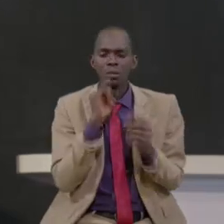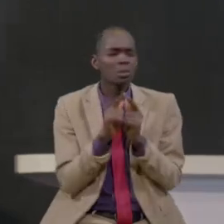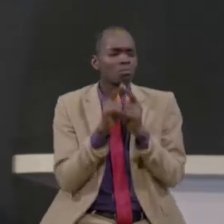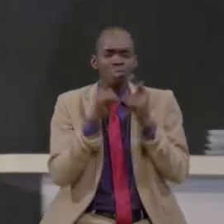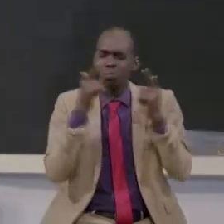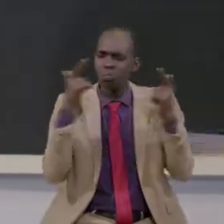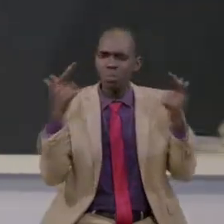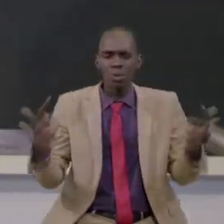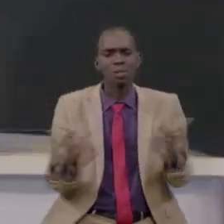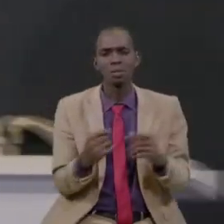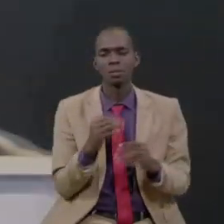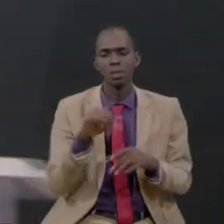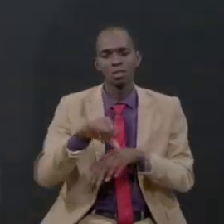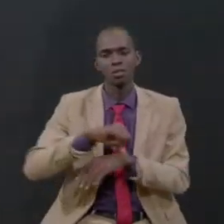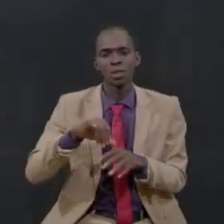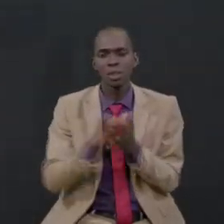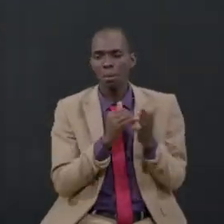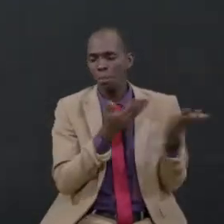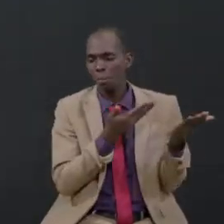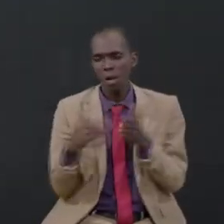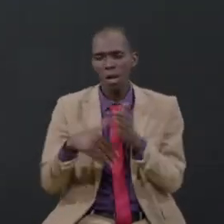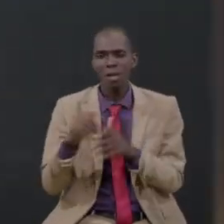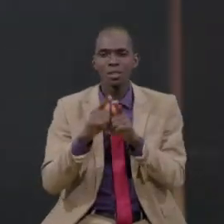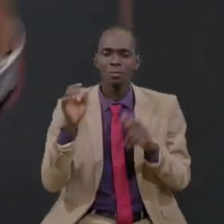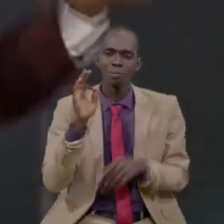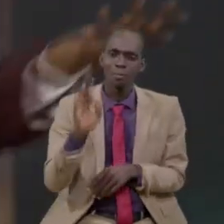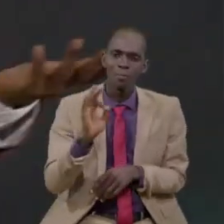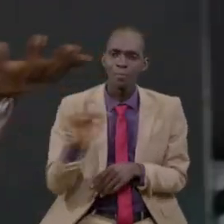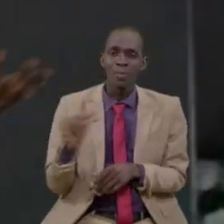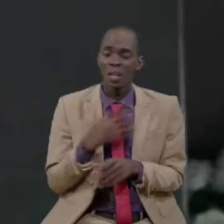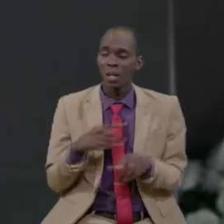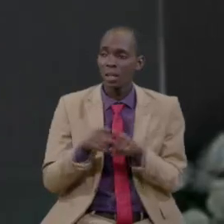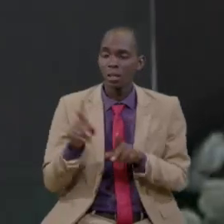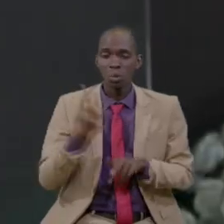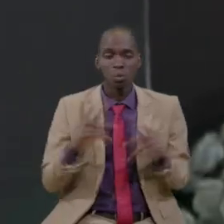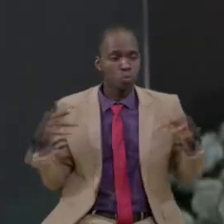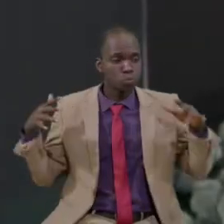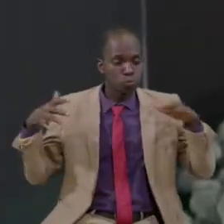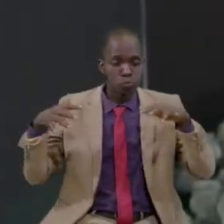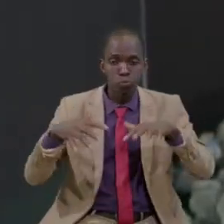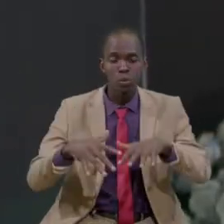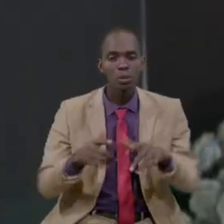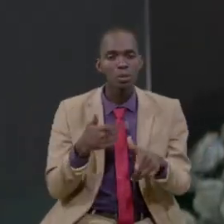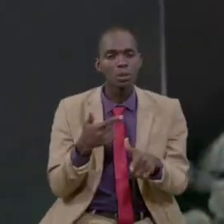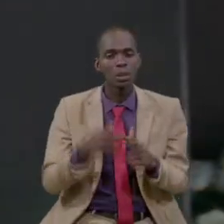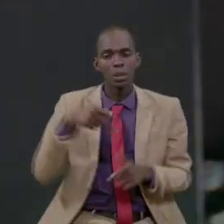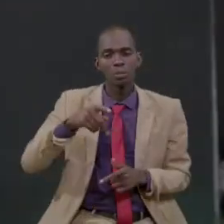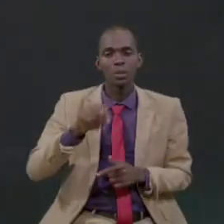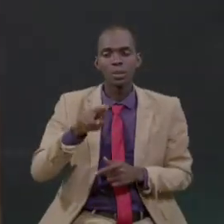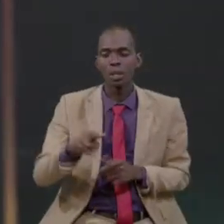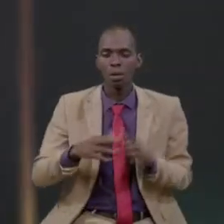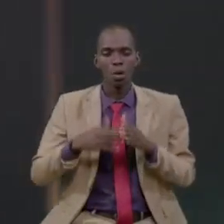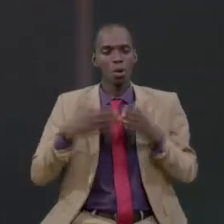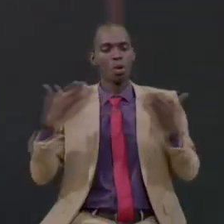And as they all gathered spontaneously, he opened his mouth. That's the anointing. Open your mouth